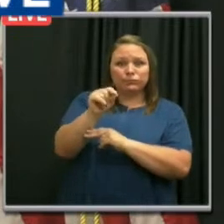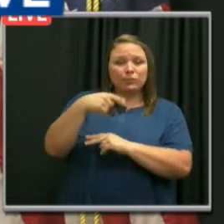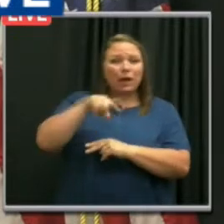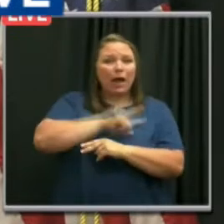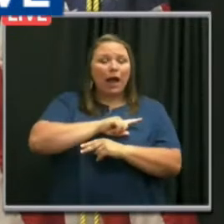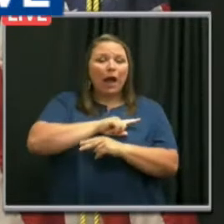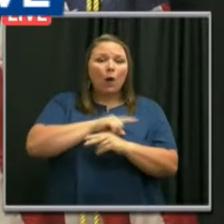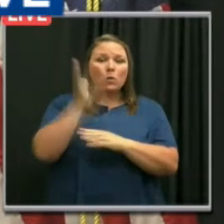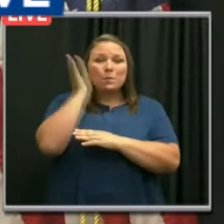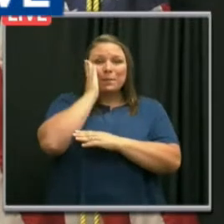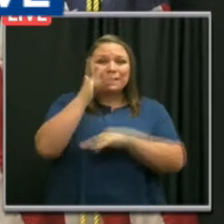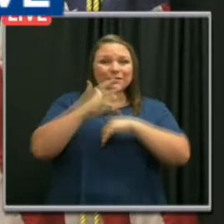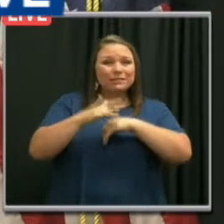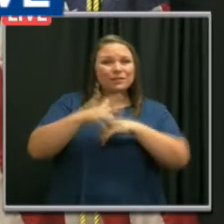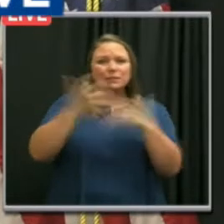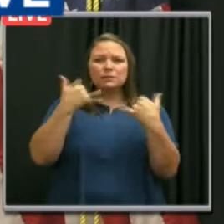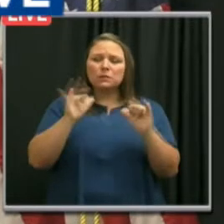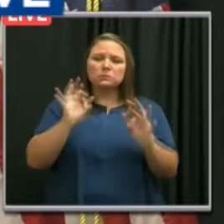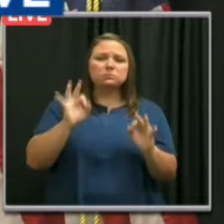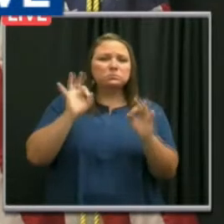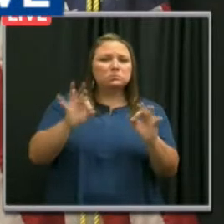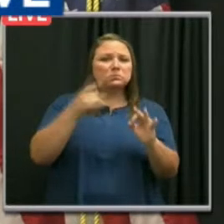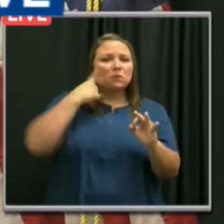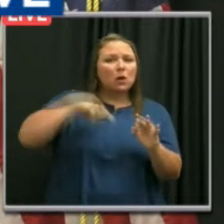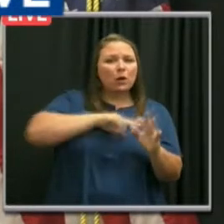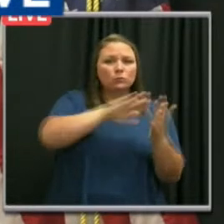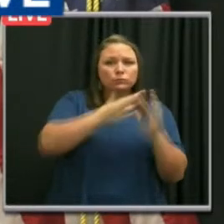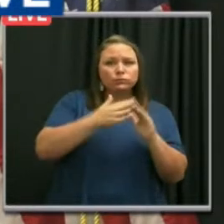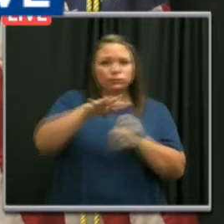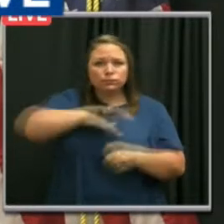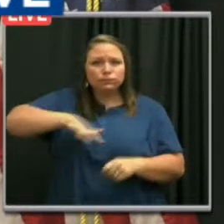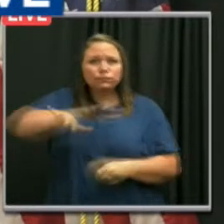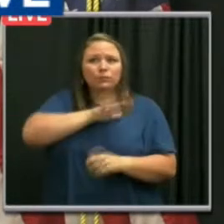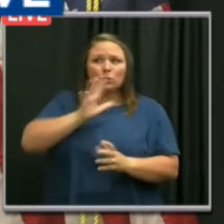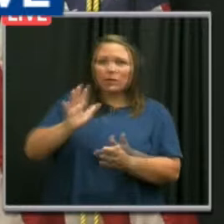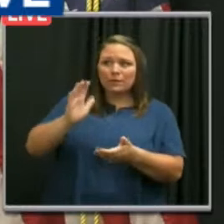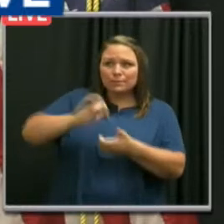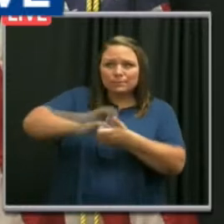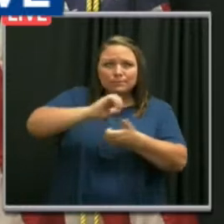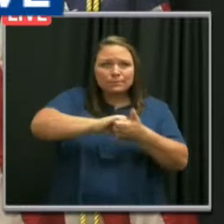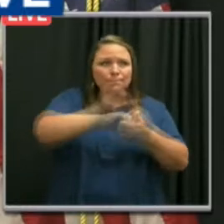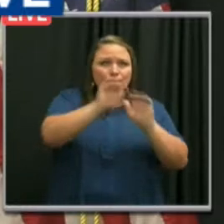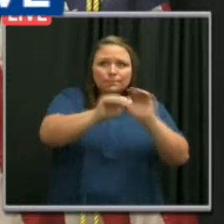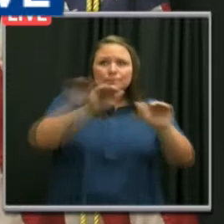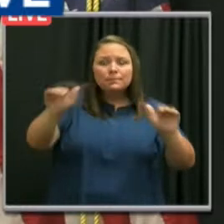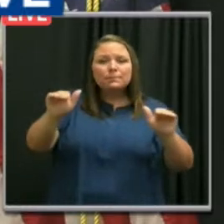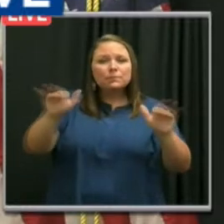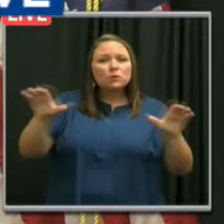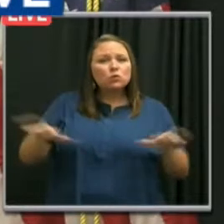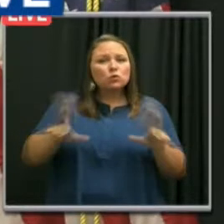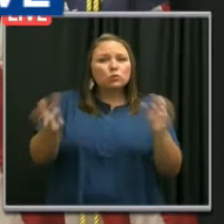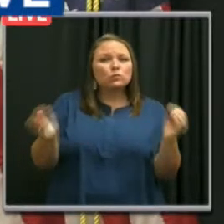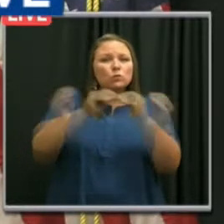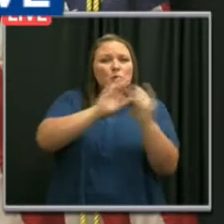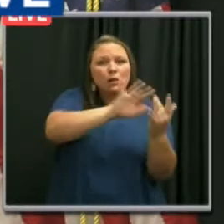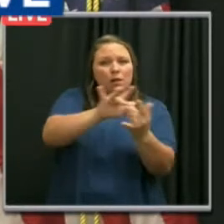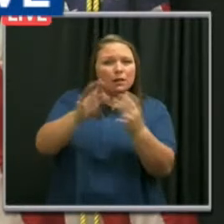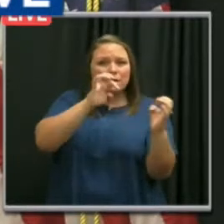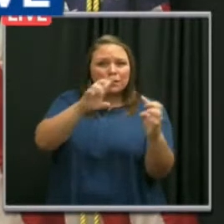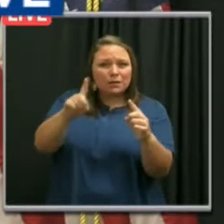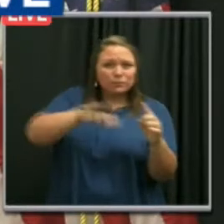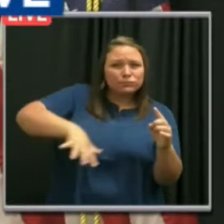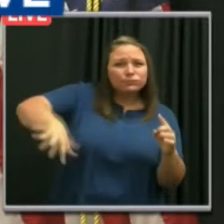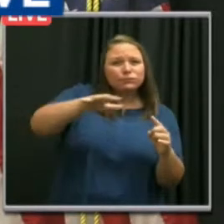remains adequate for both our city and our region, and we've engaged our community partners to perform outreach and education in